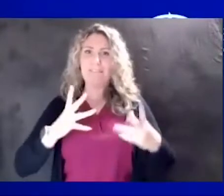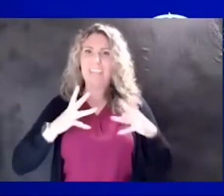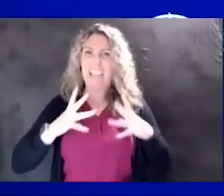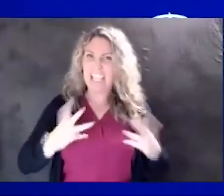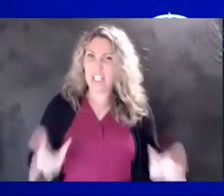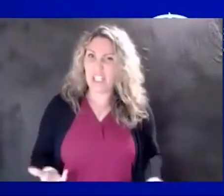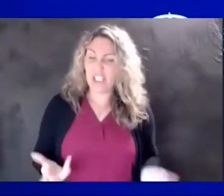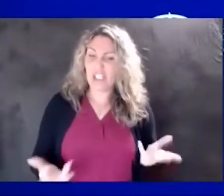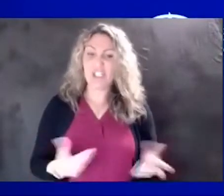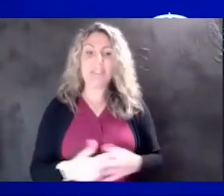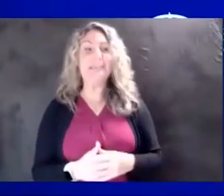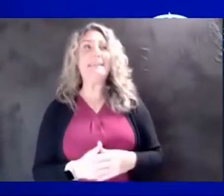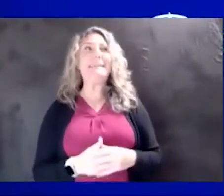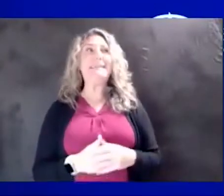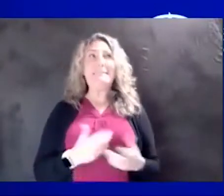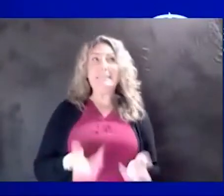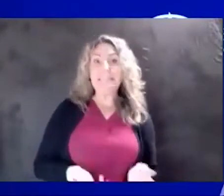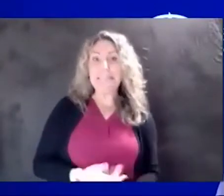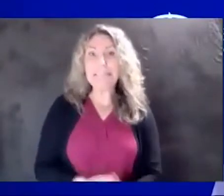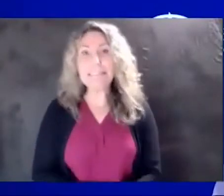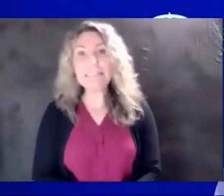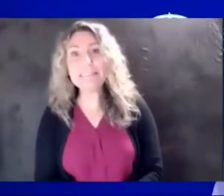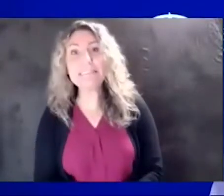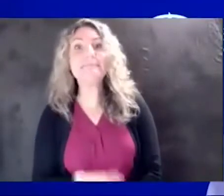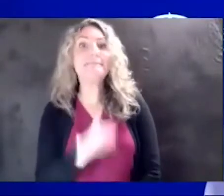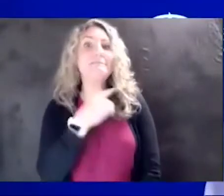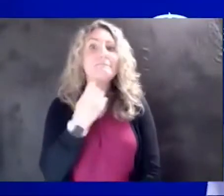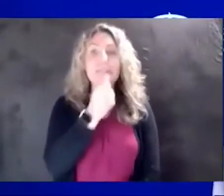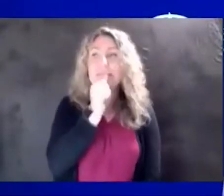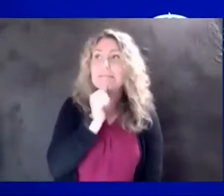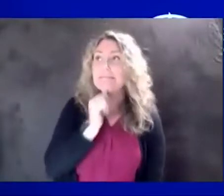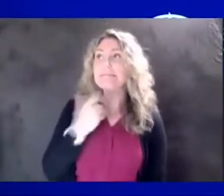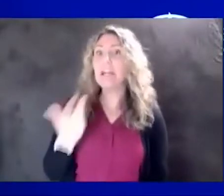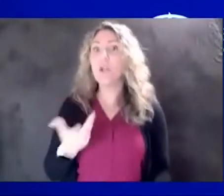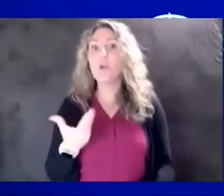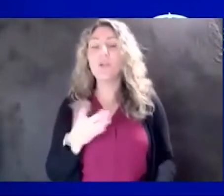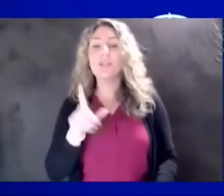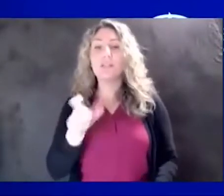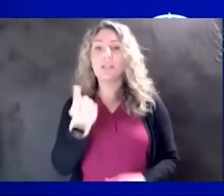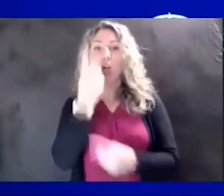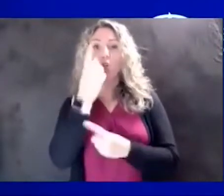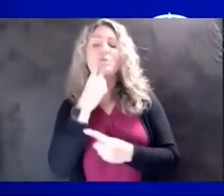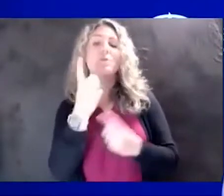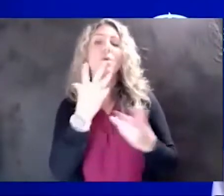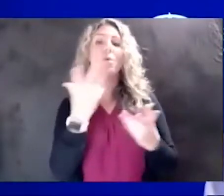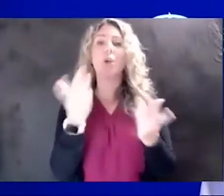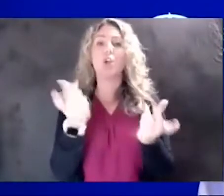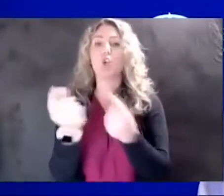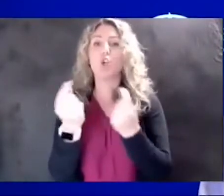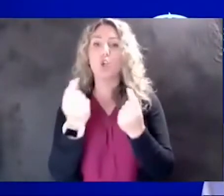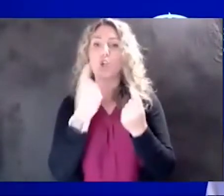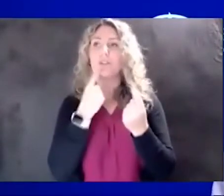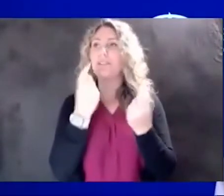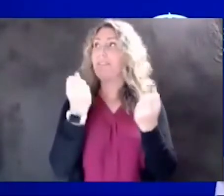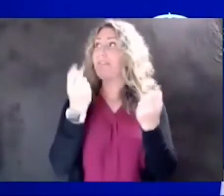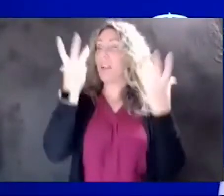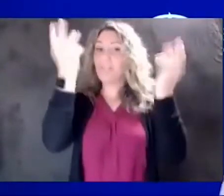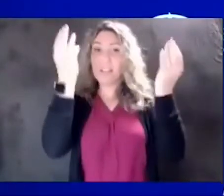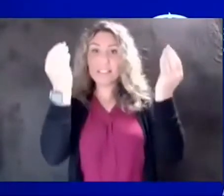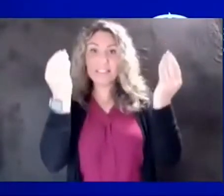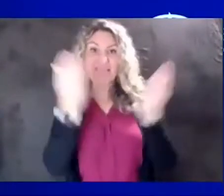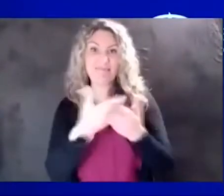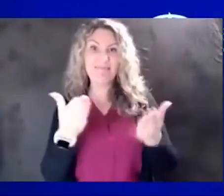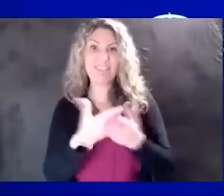You know, again, risk tolerance. I think you have to understand what you're doing. I know there's a lot of outdoor things to do in Branson. Those